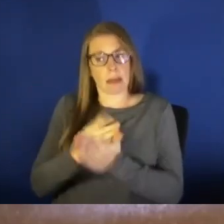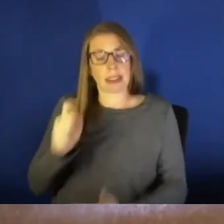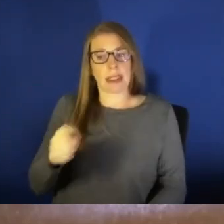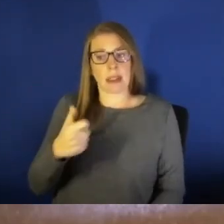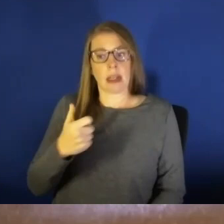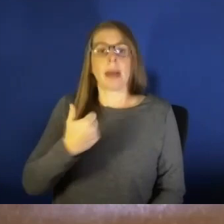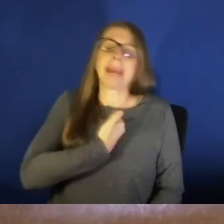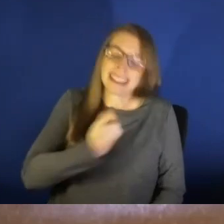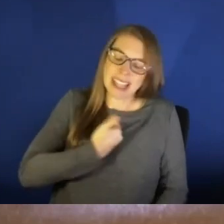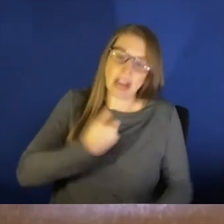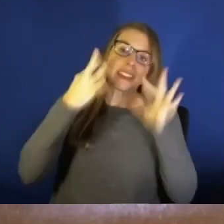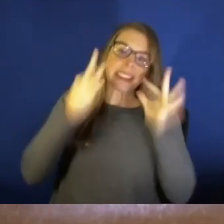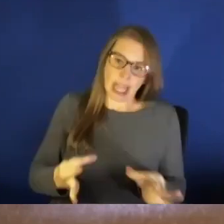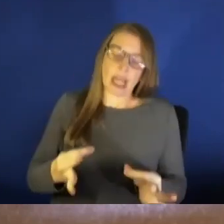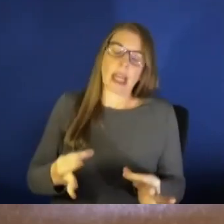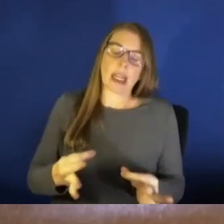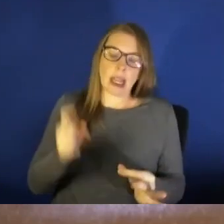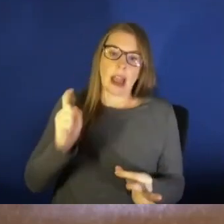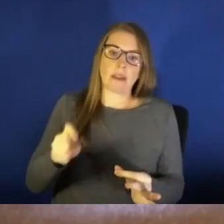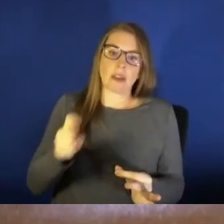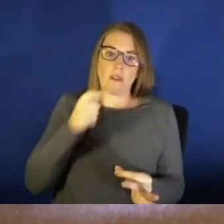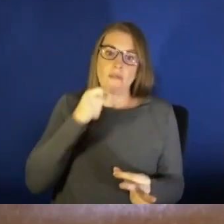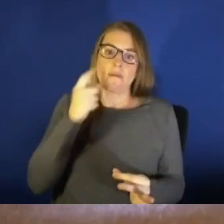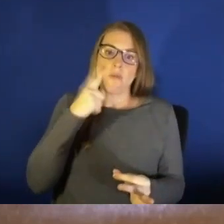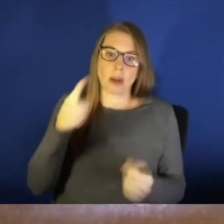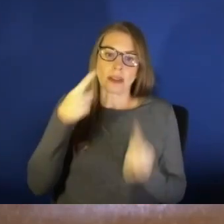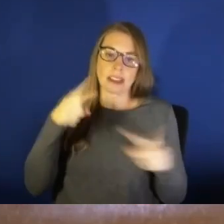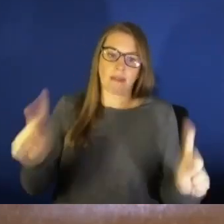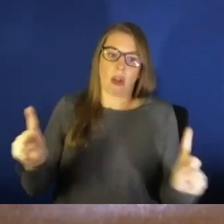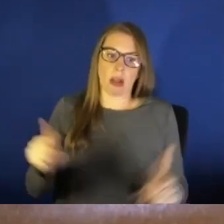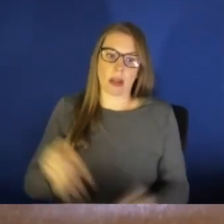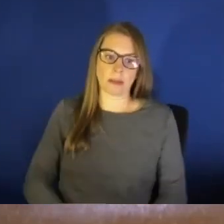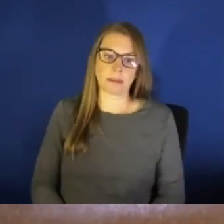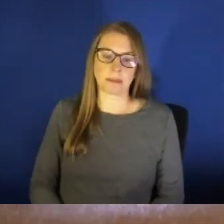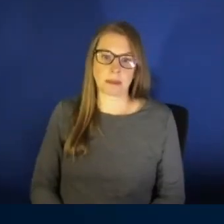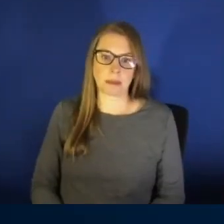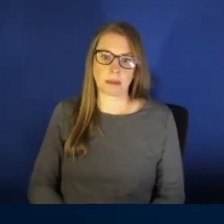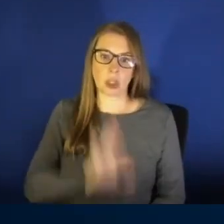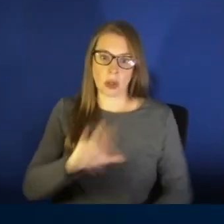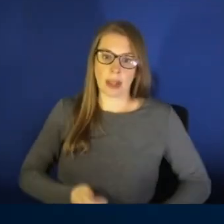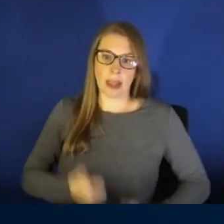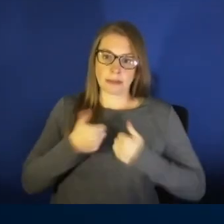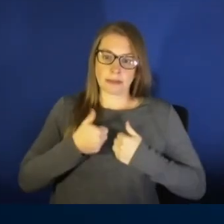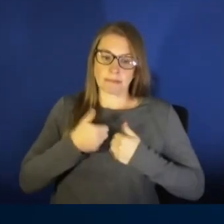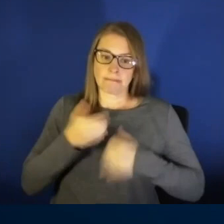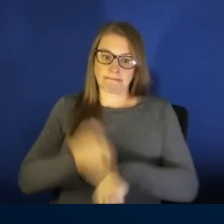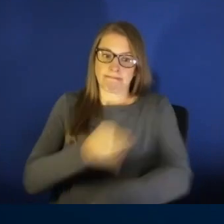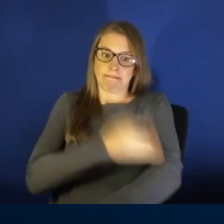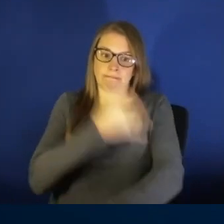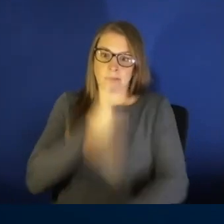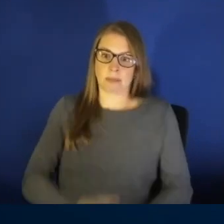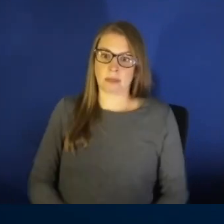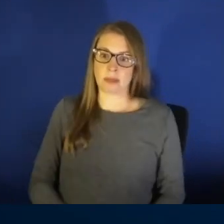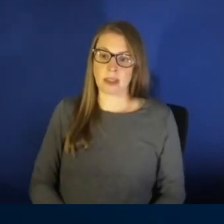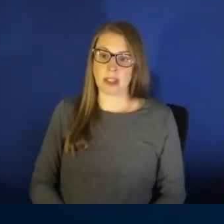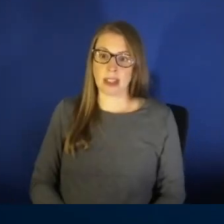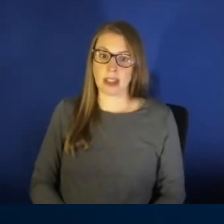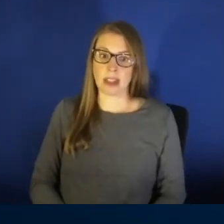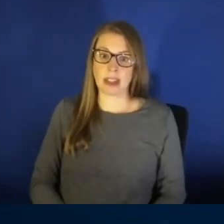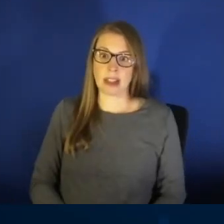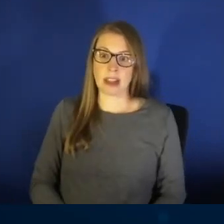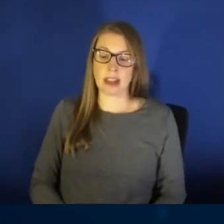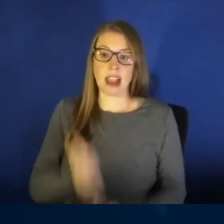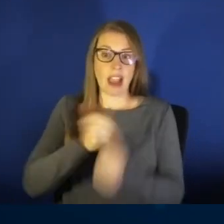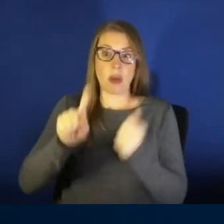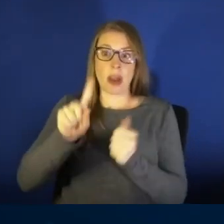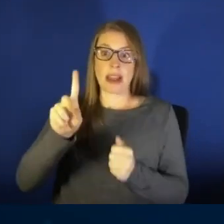work. And if you do, your whole life is going to be a lot better. I can guarantee you. So tell that's me, and then everybody over at KU is taking